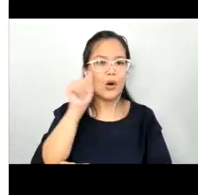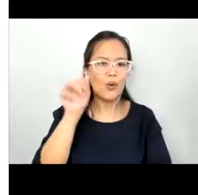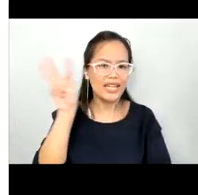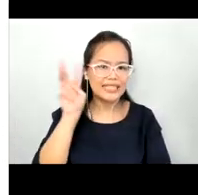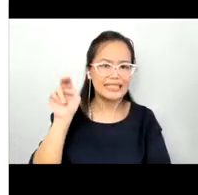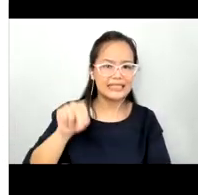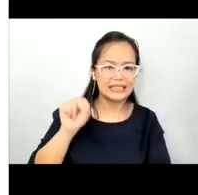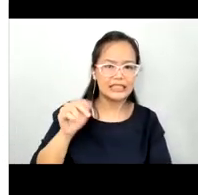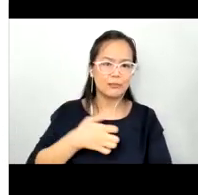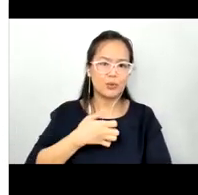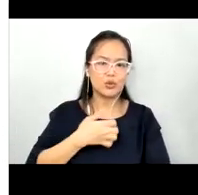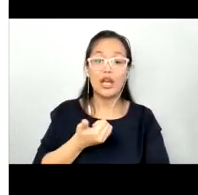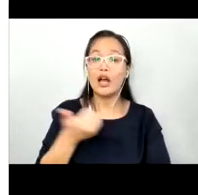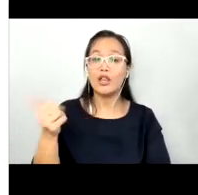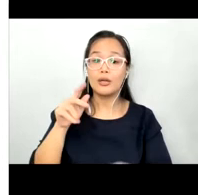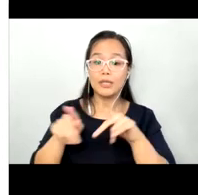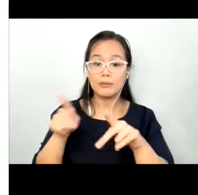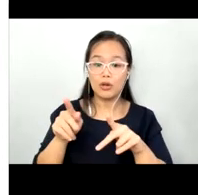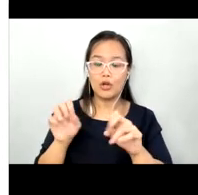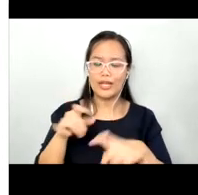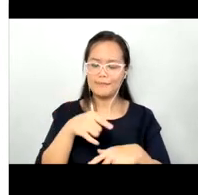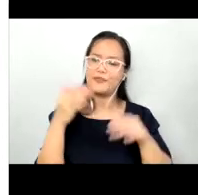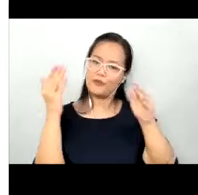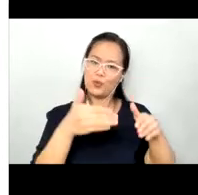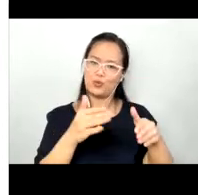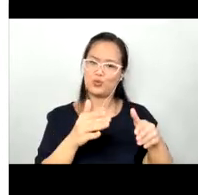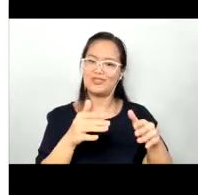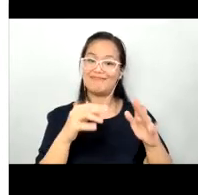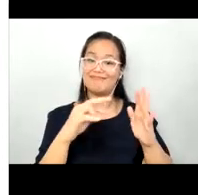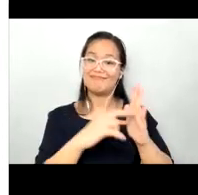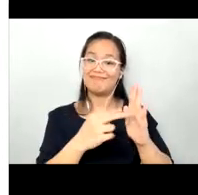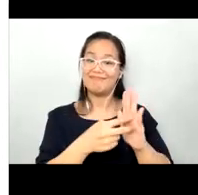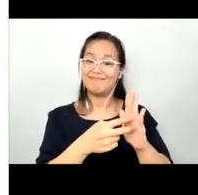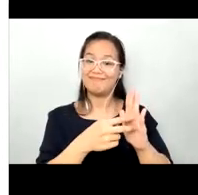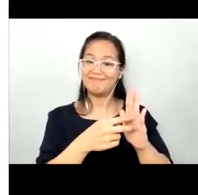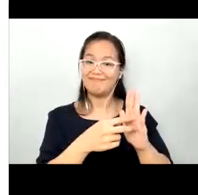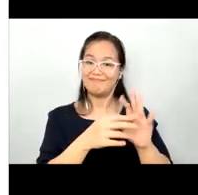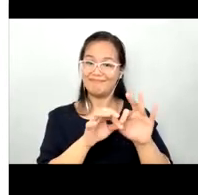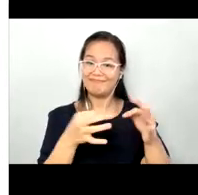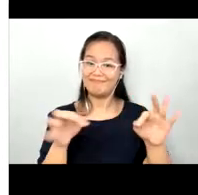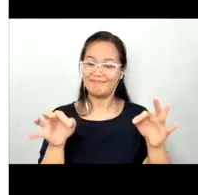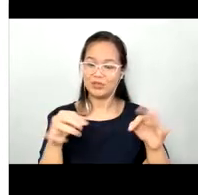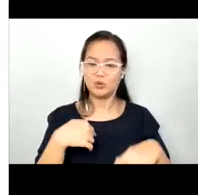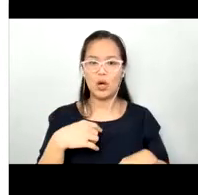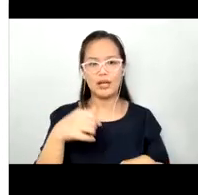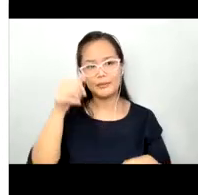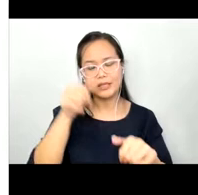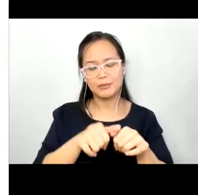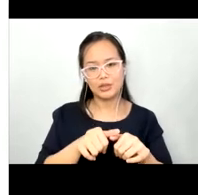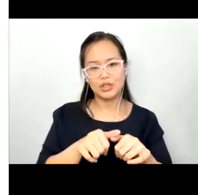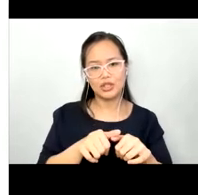of others. Okay, so I decided, I'm going to stick with that definition. And I remembered again, so what